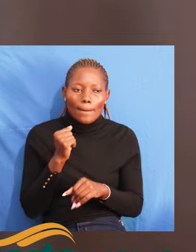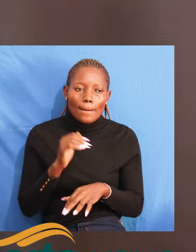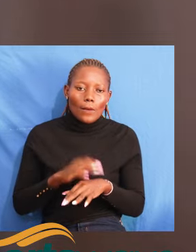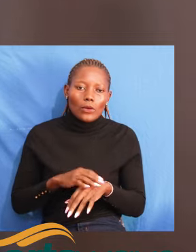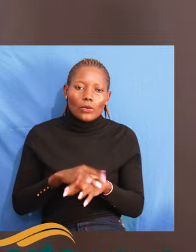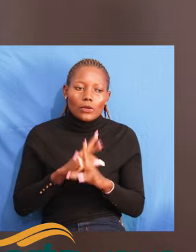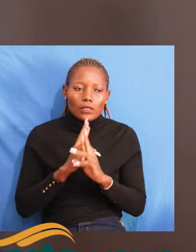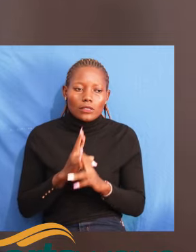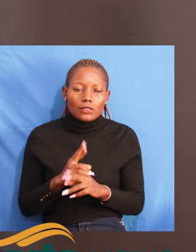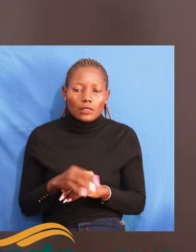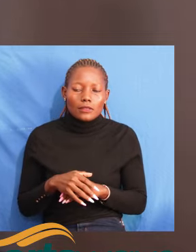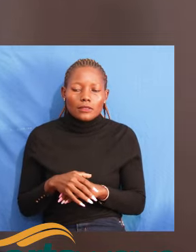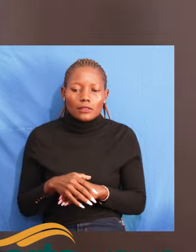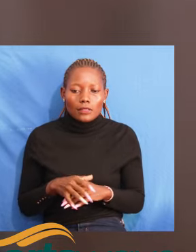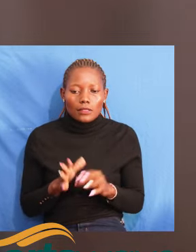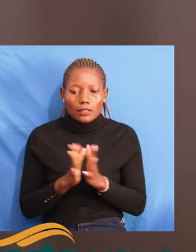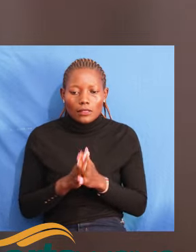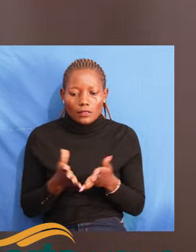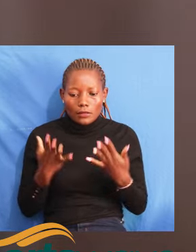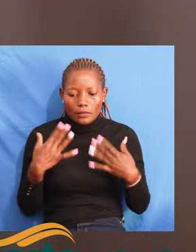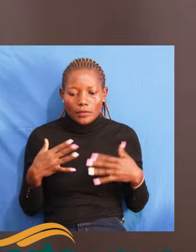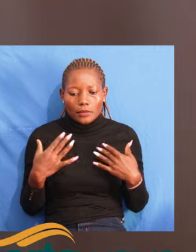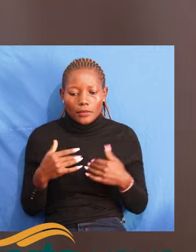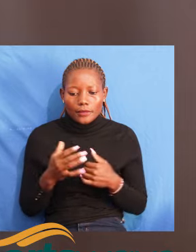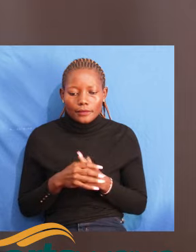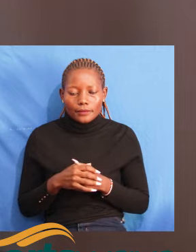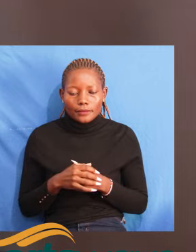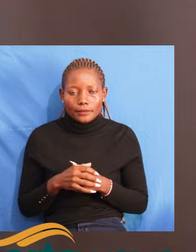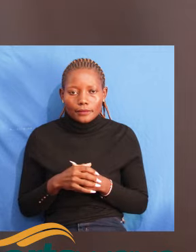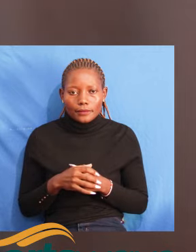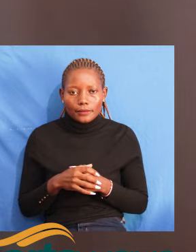But, and people,